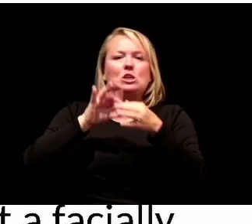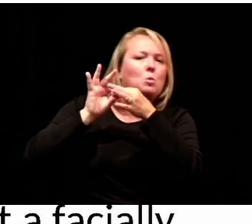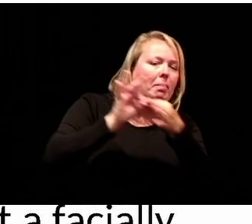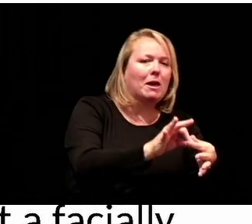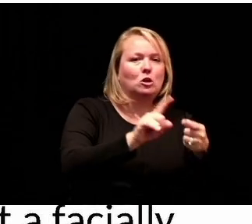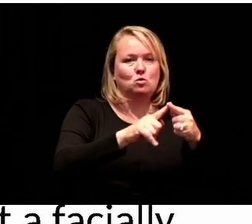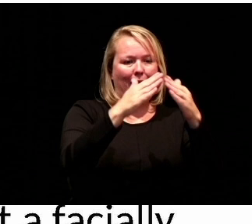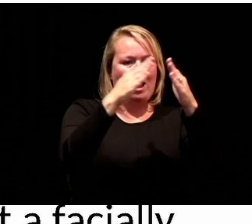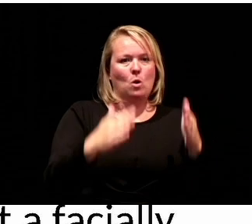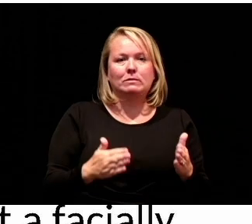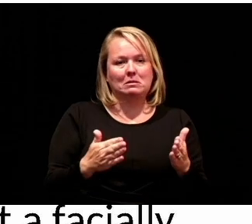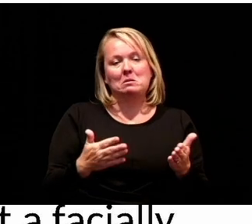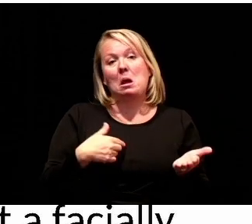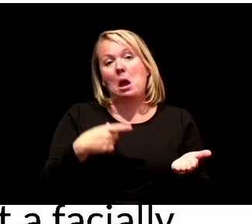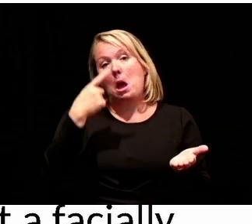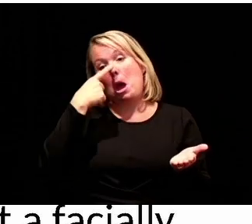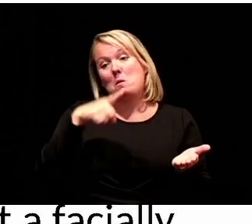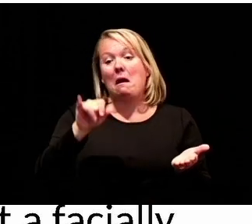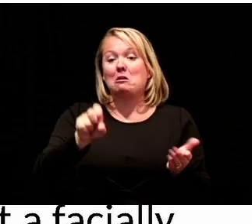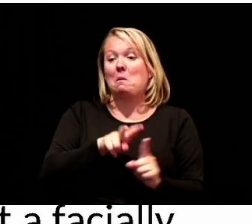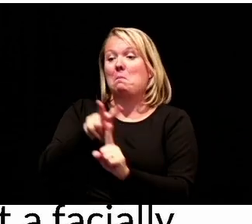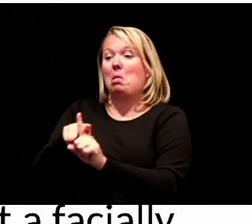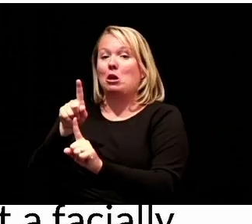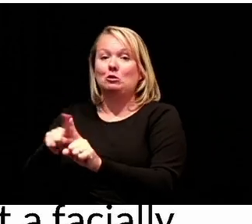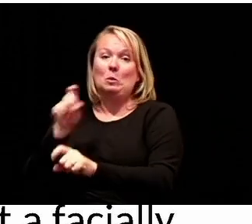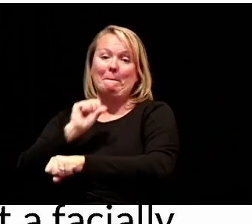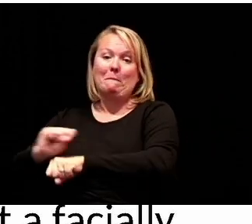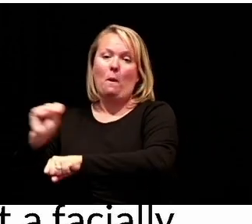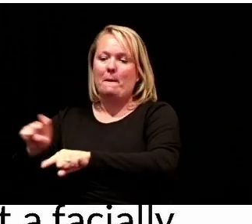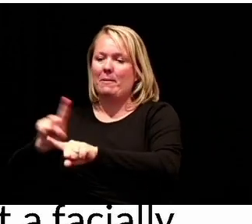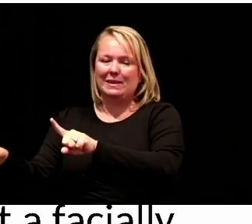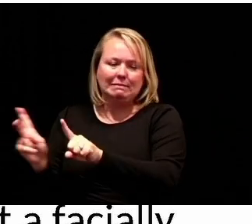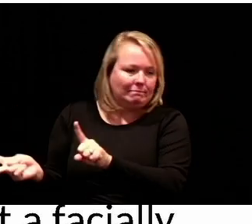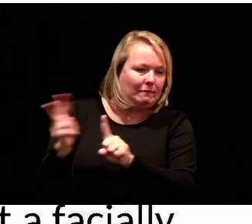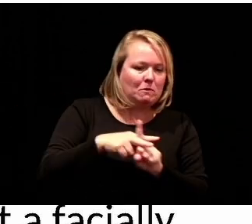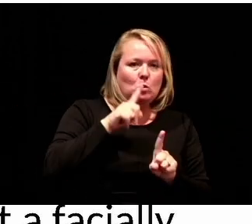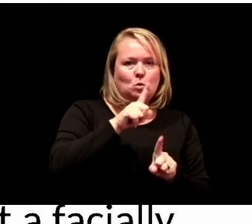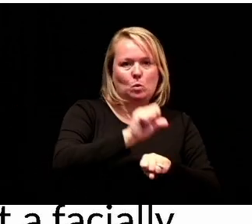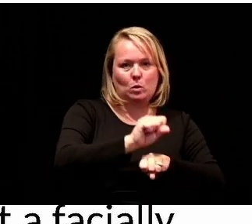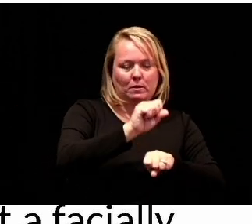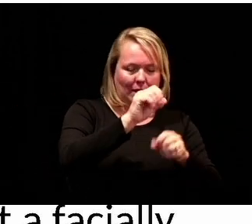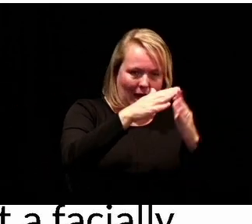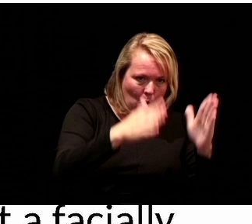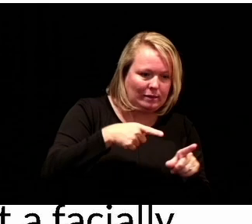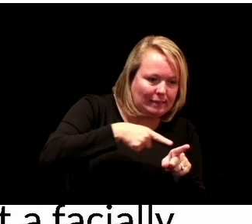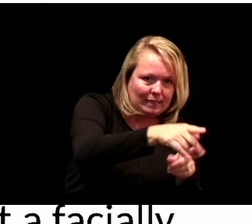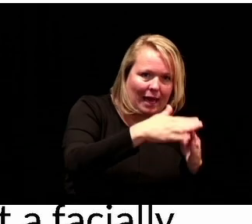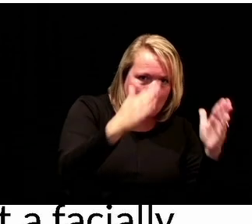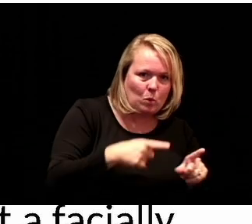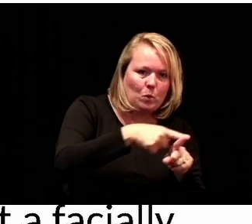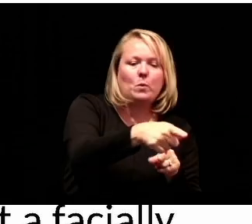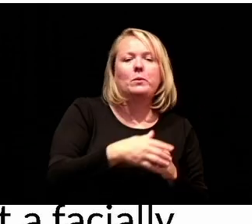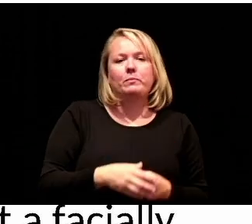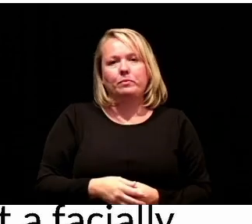three-part burden. Unfortunately, the first part's called the prima facie, because it gets confused with disparate treatment, but I just